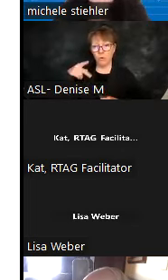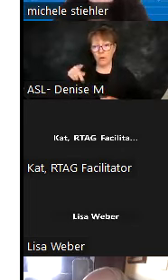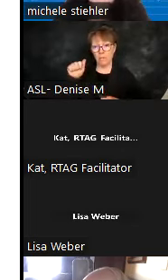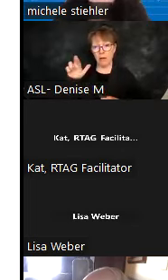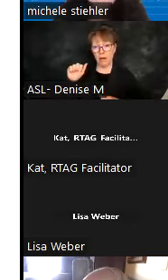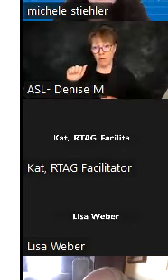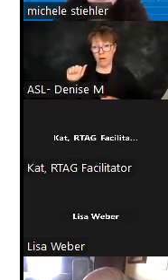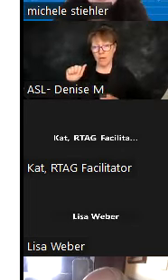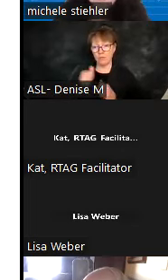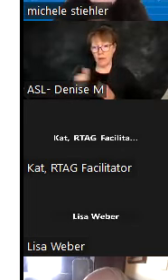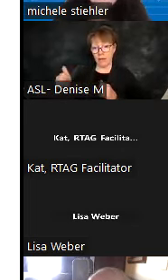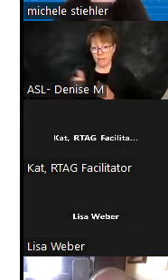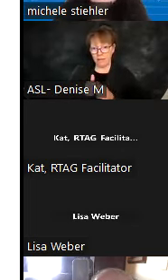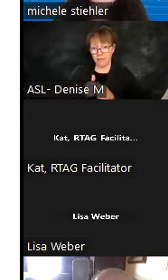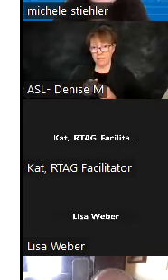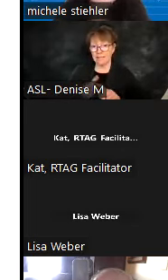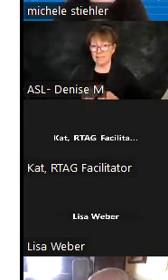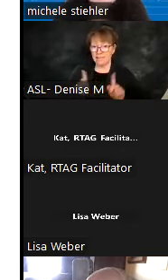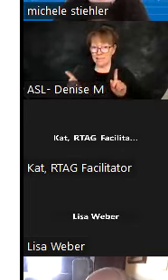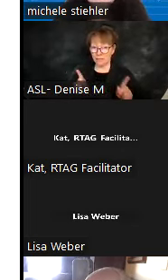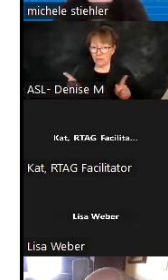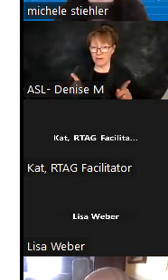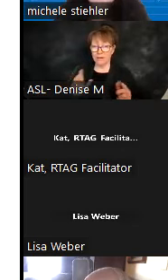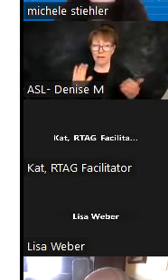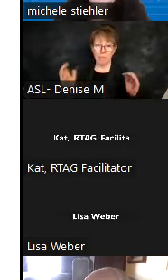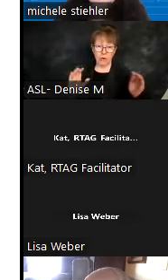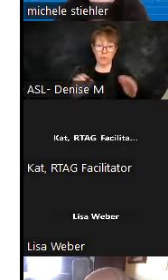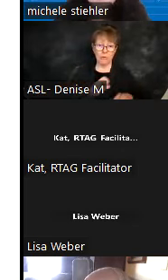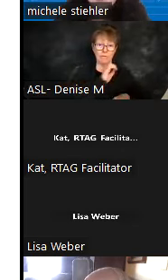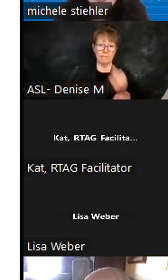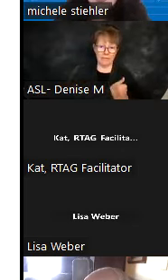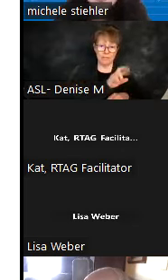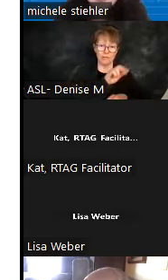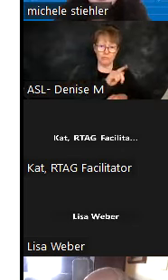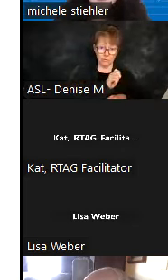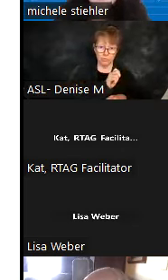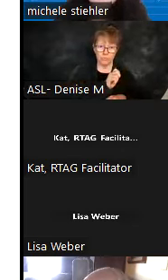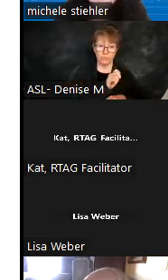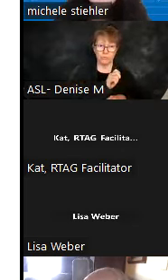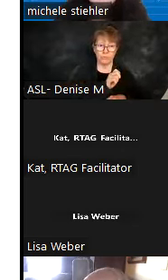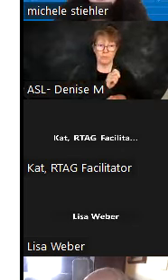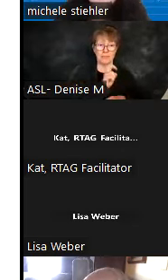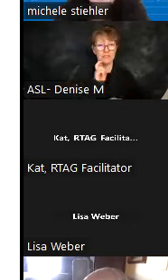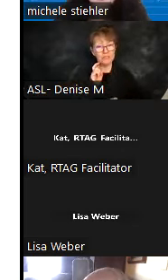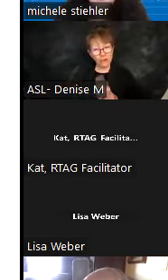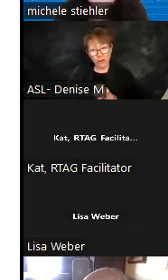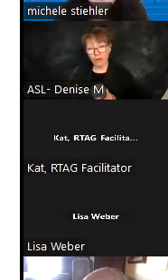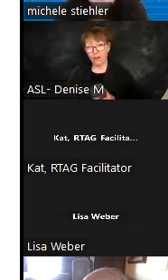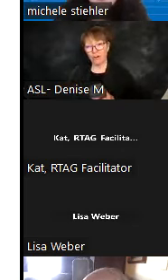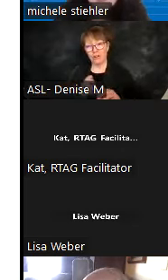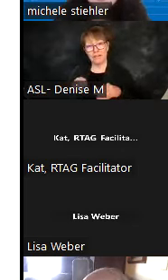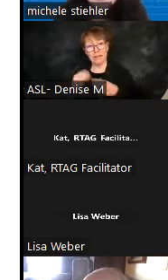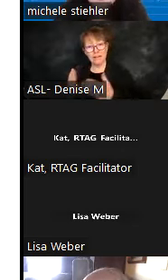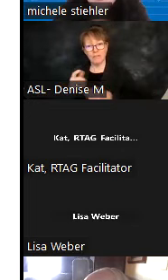service it is different from fixed route service. And that's what often makes it difficult to deliver that